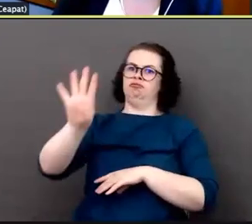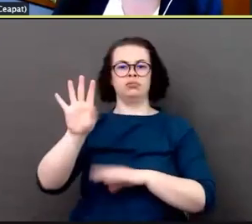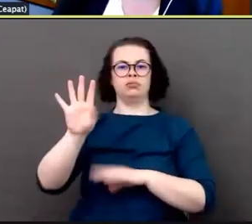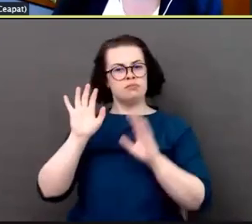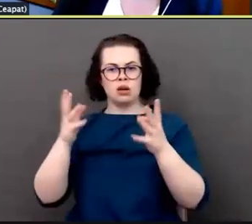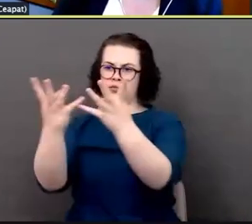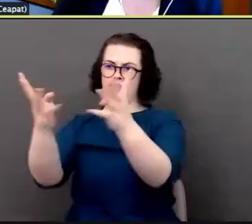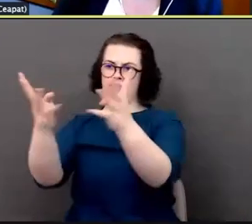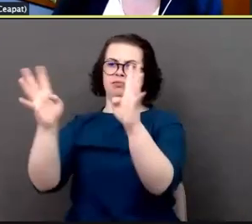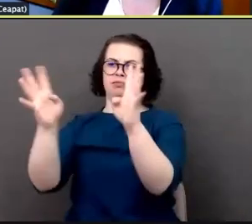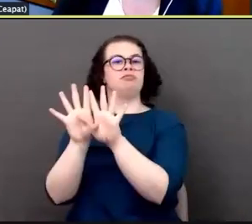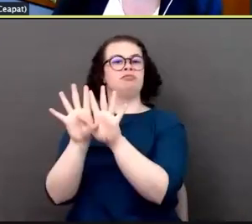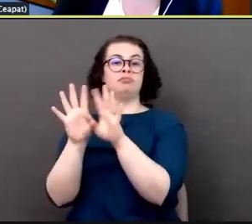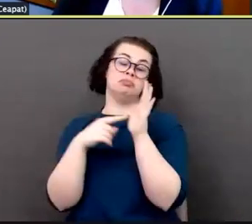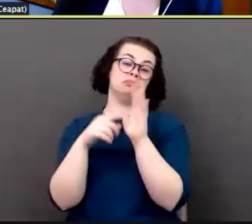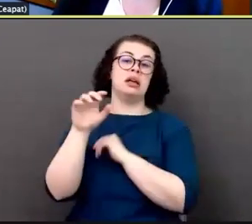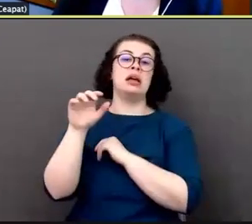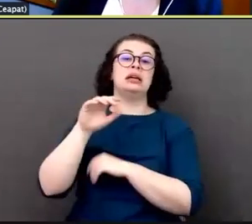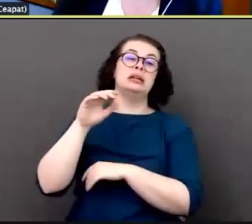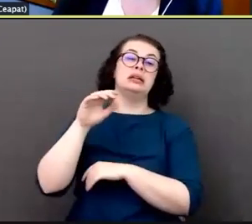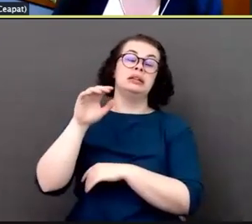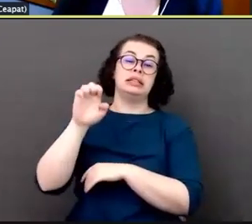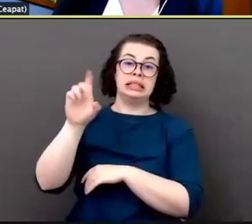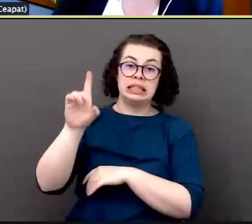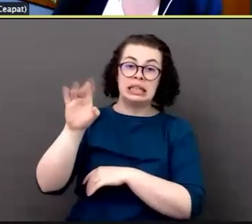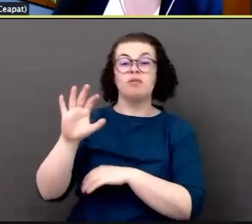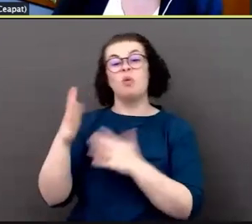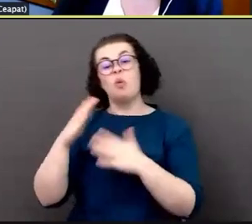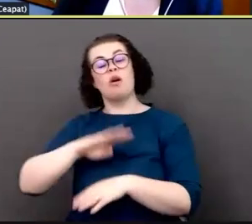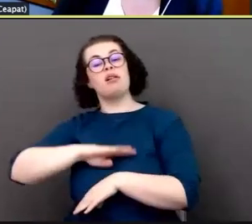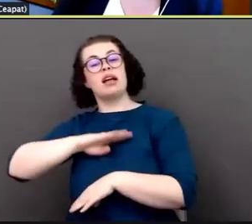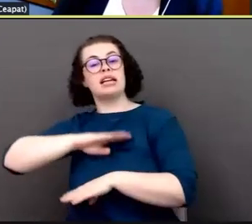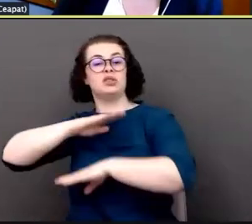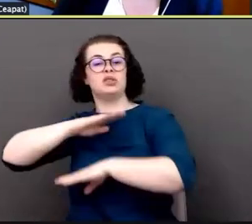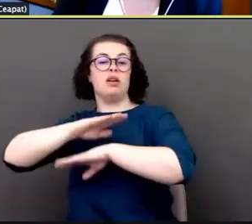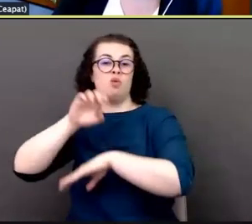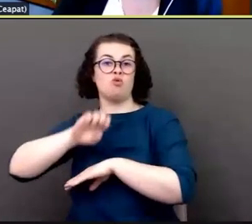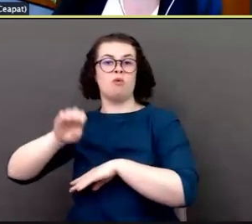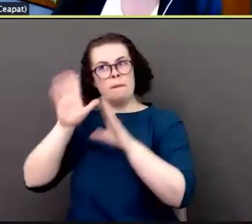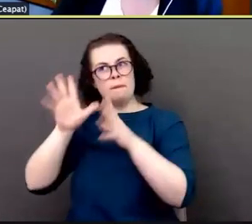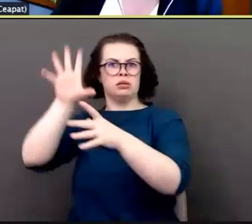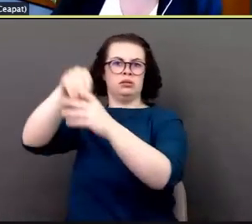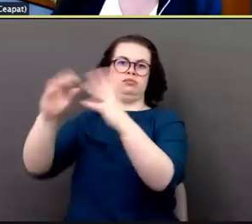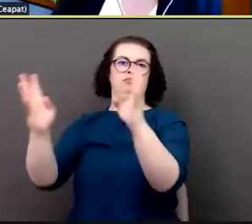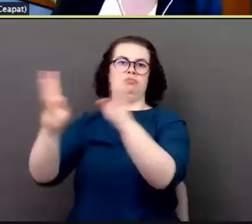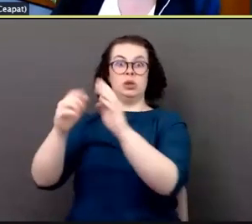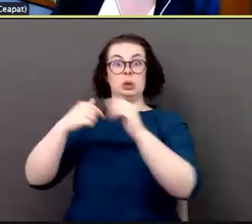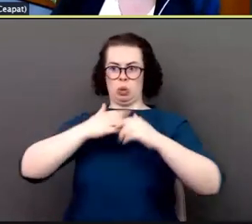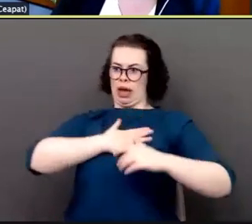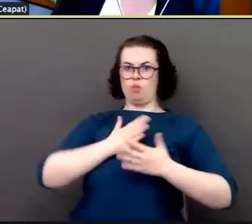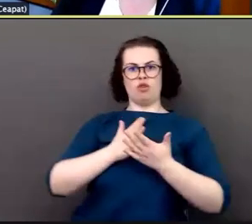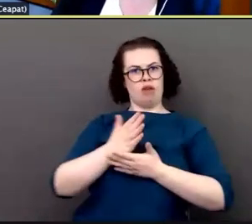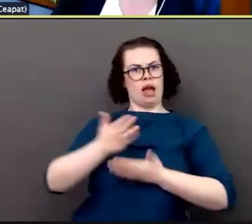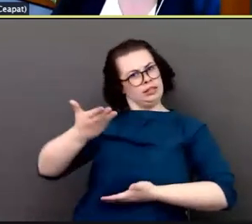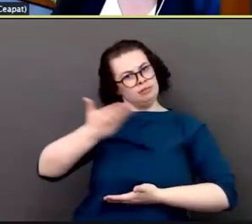EDF and H Platform Europe have been included. Before